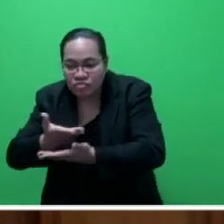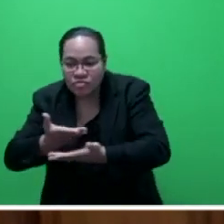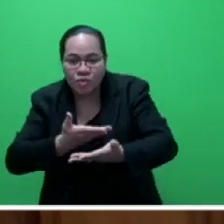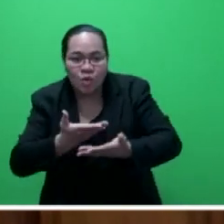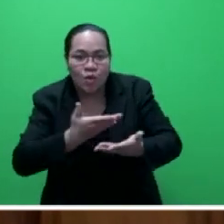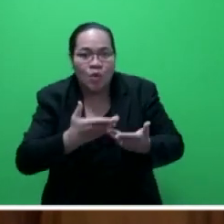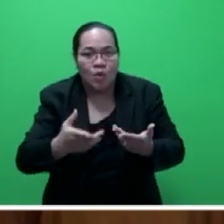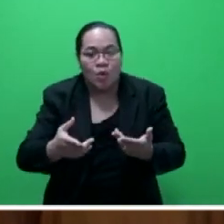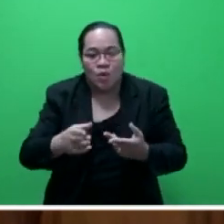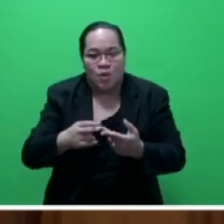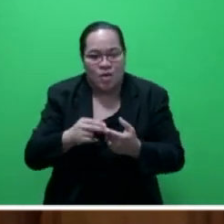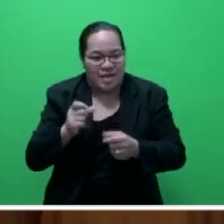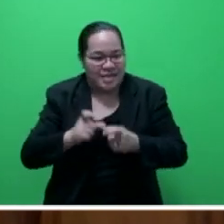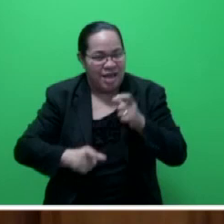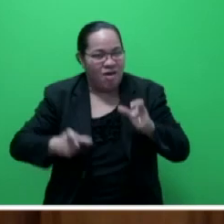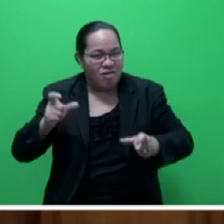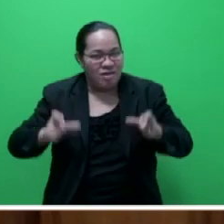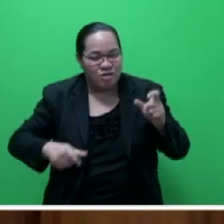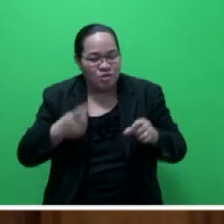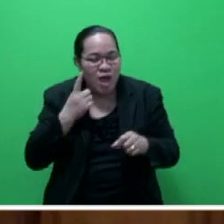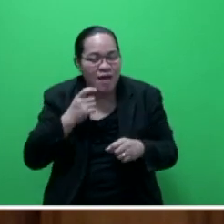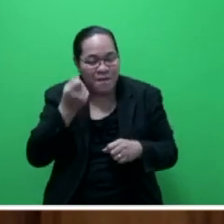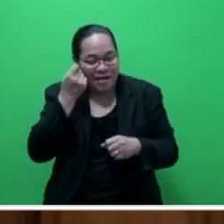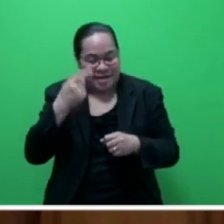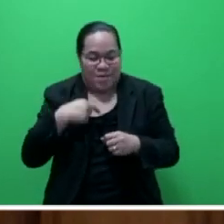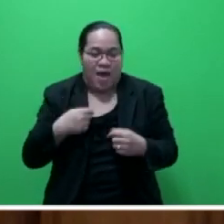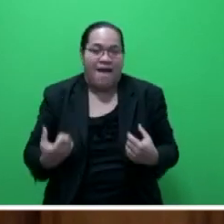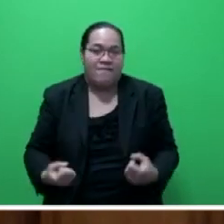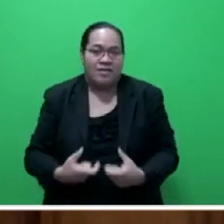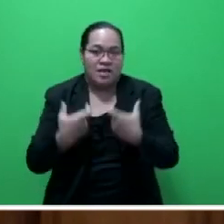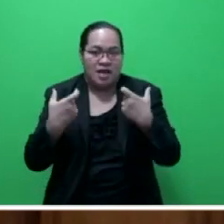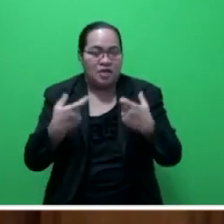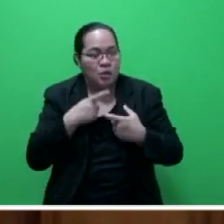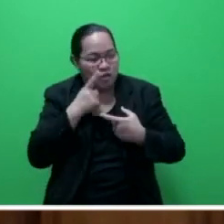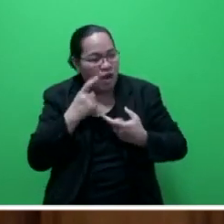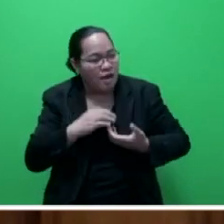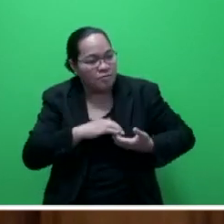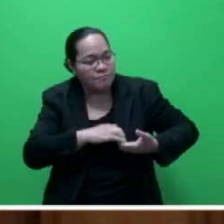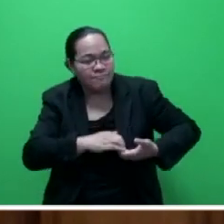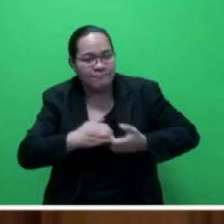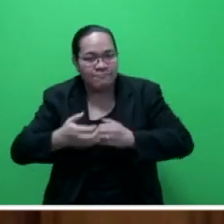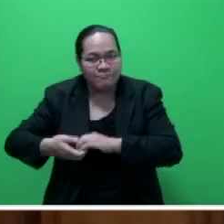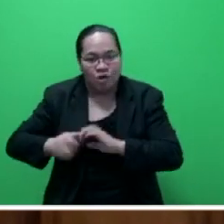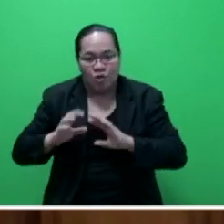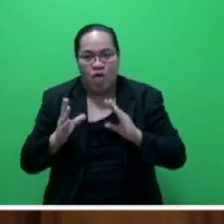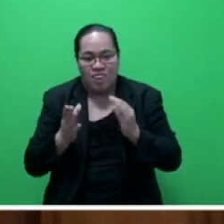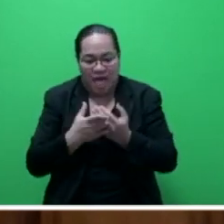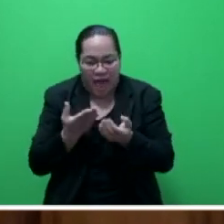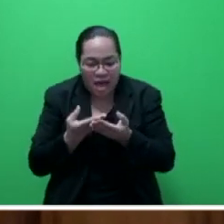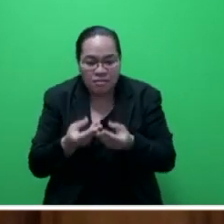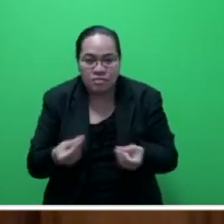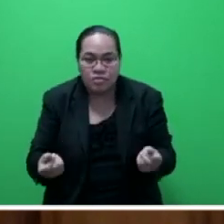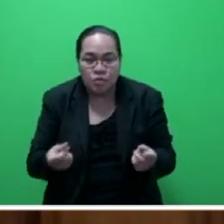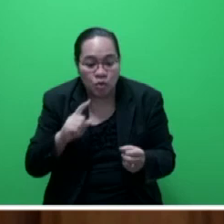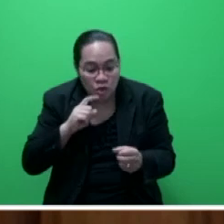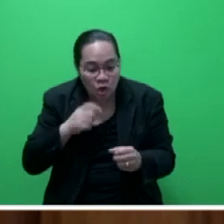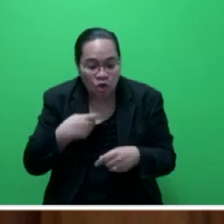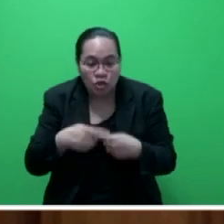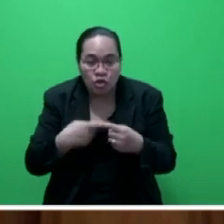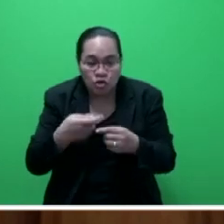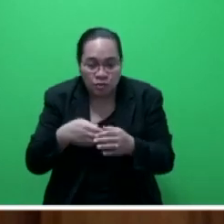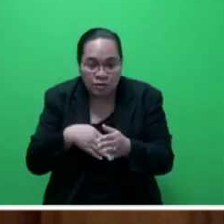their challenges and help address this together. We will continue to build on the